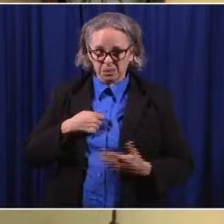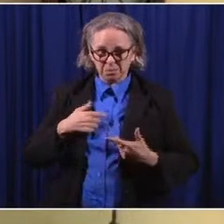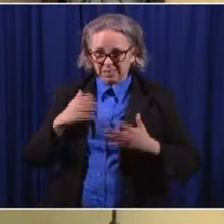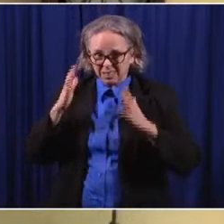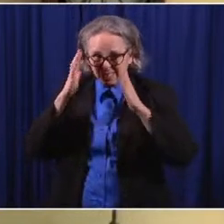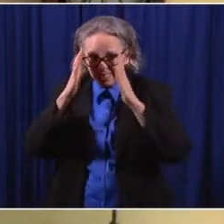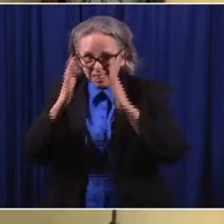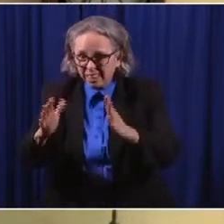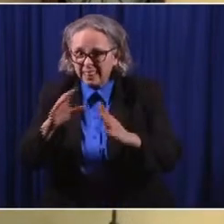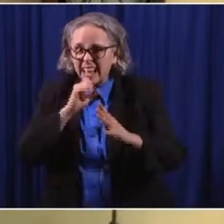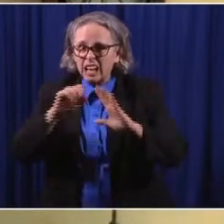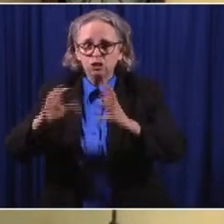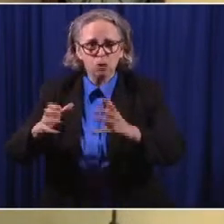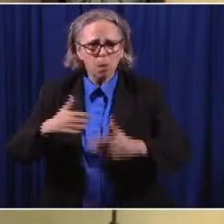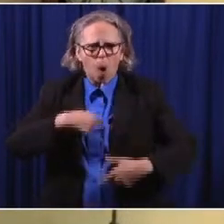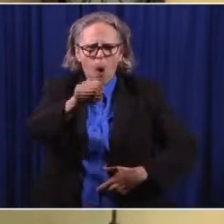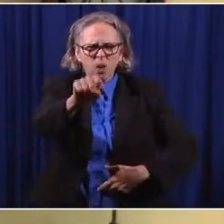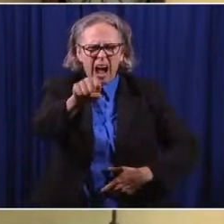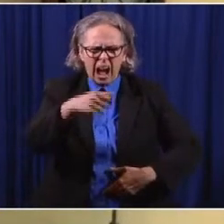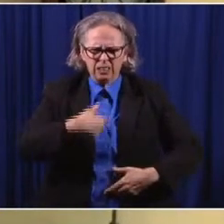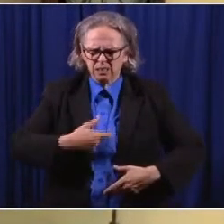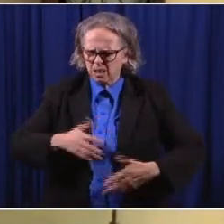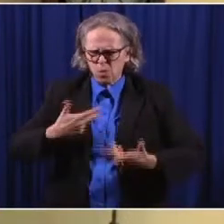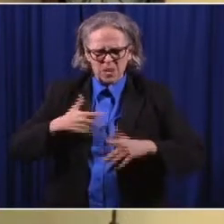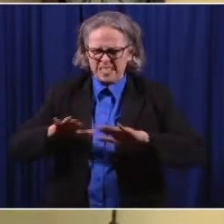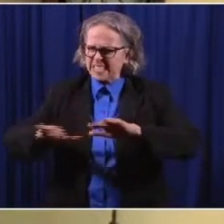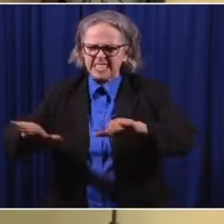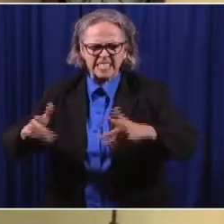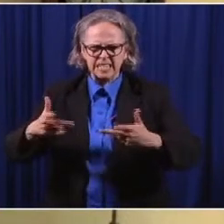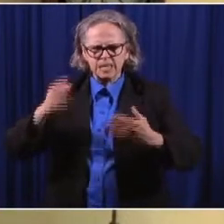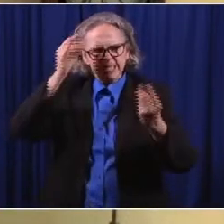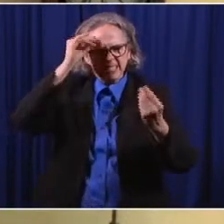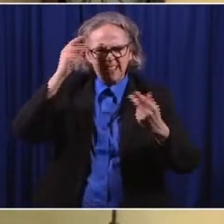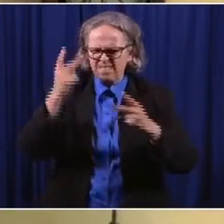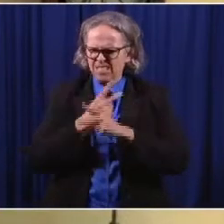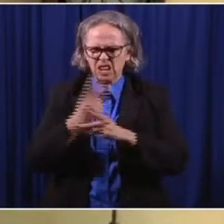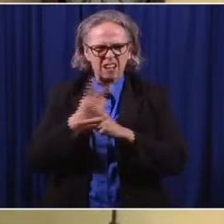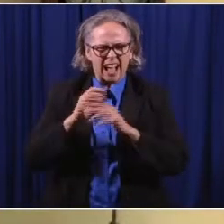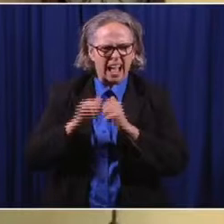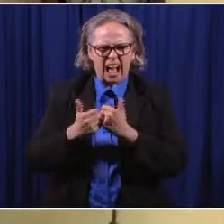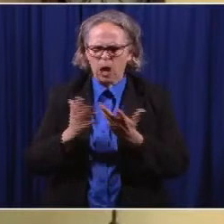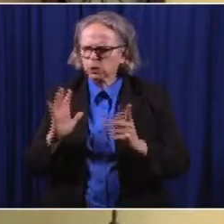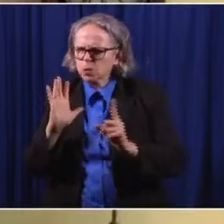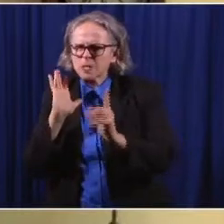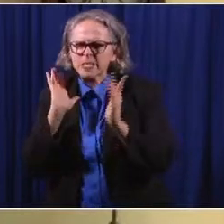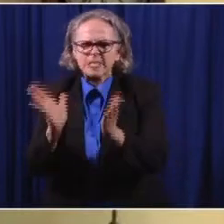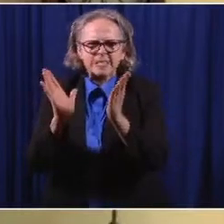for, we're looking for ideas and certainly ways to do that.